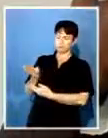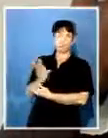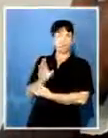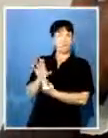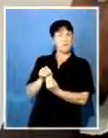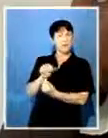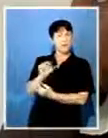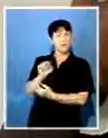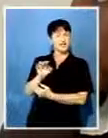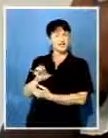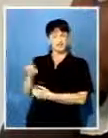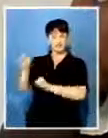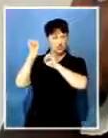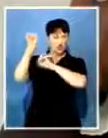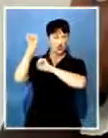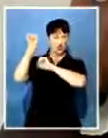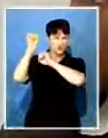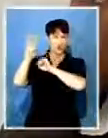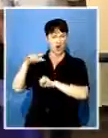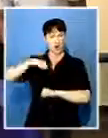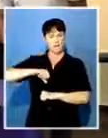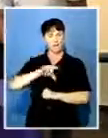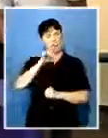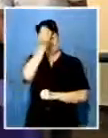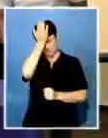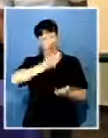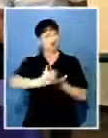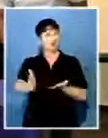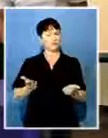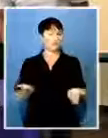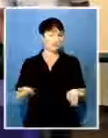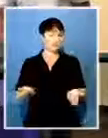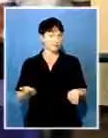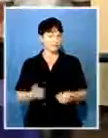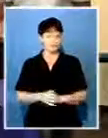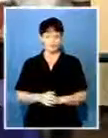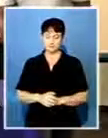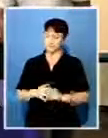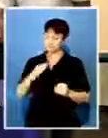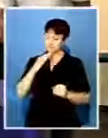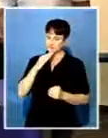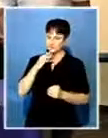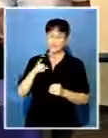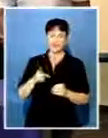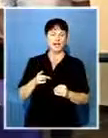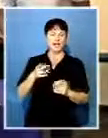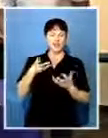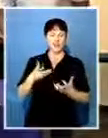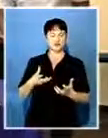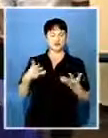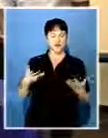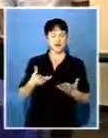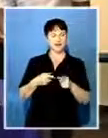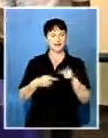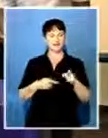members, and they were chanting with everyone else, Zuma must go. Working towards the same goal, this party support a call for the Speaker to convene a